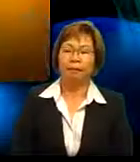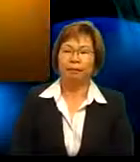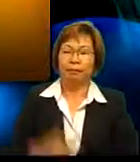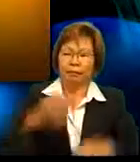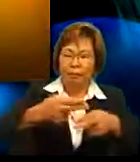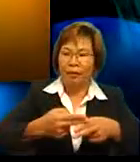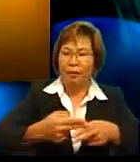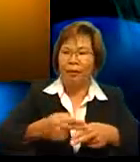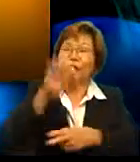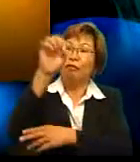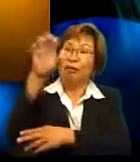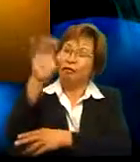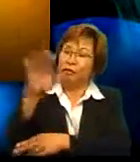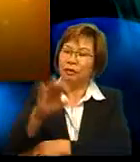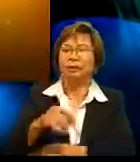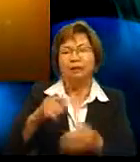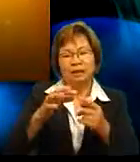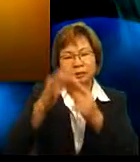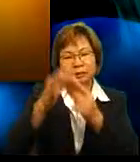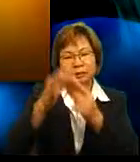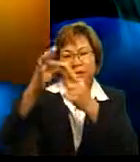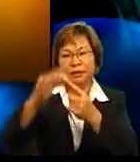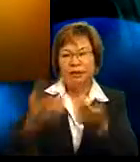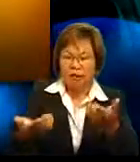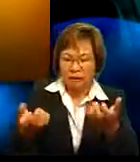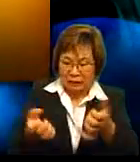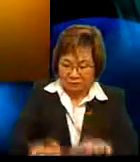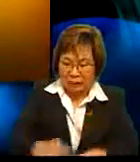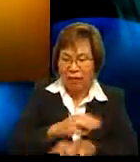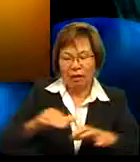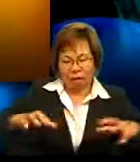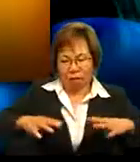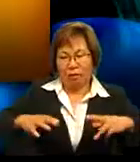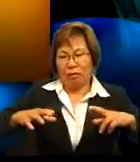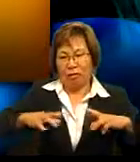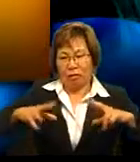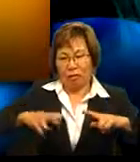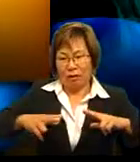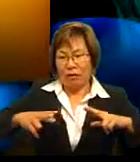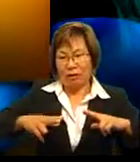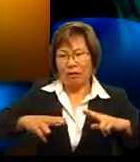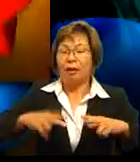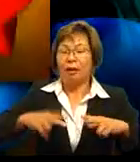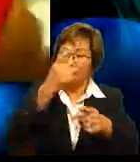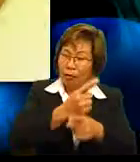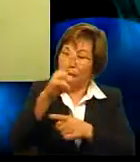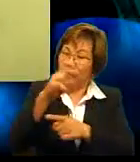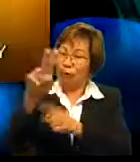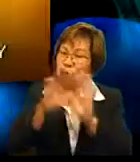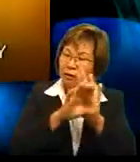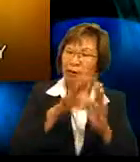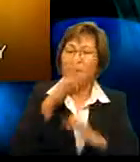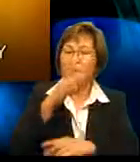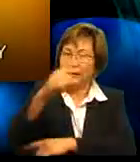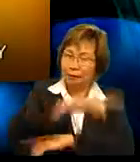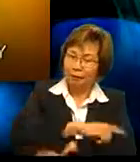The names of festivals, some special events and holidays are also proper nouns. For example, Mother's